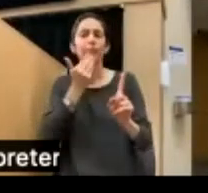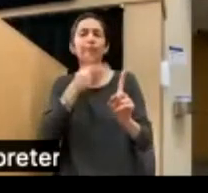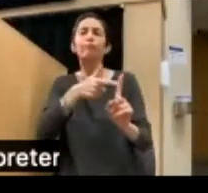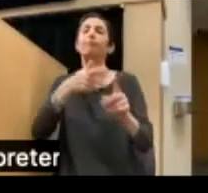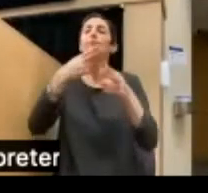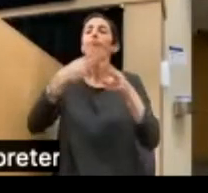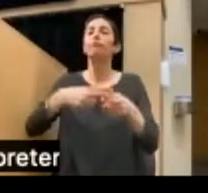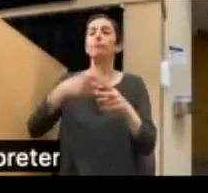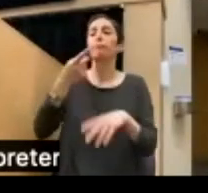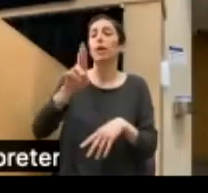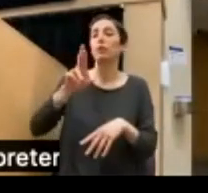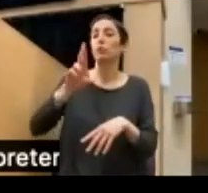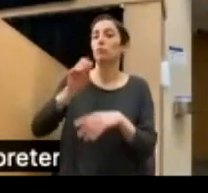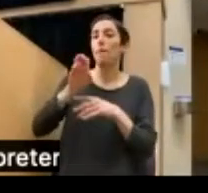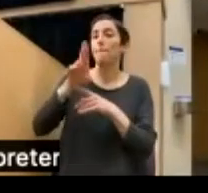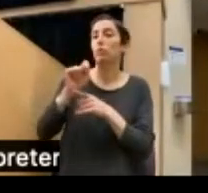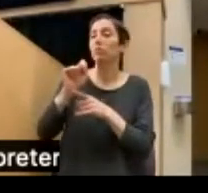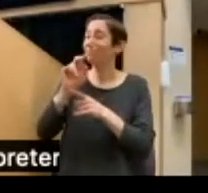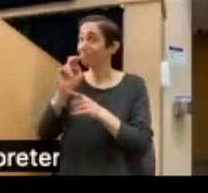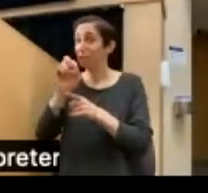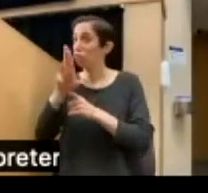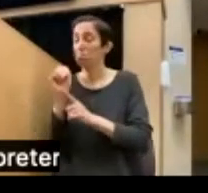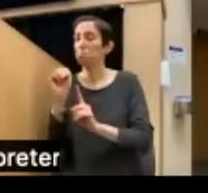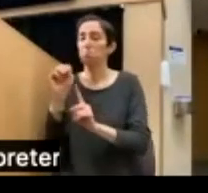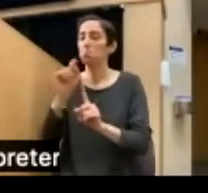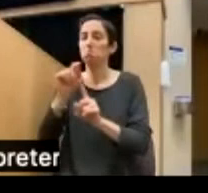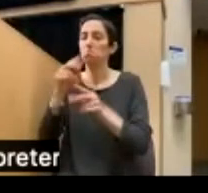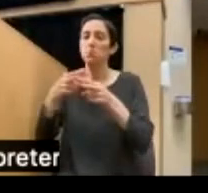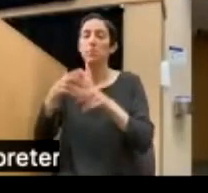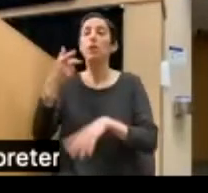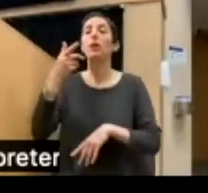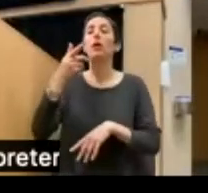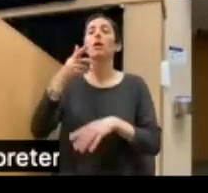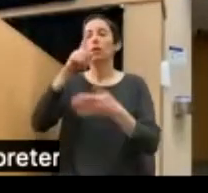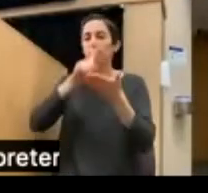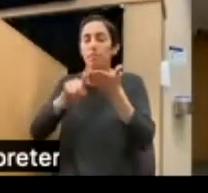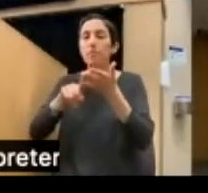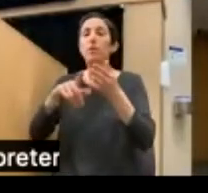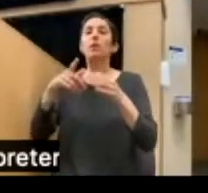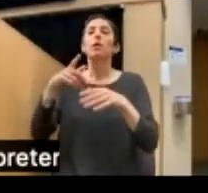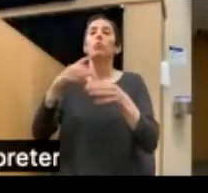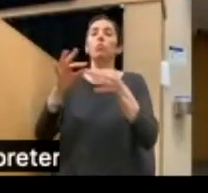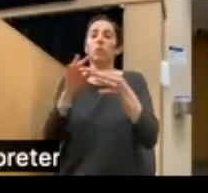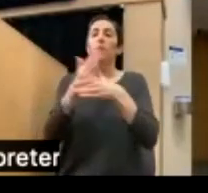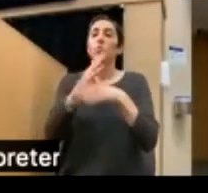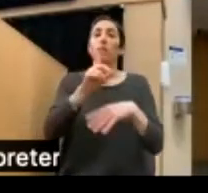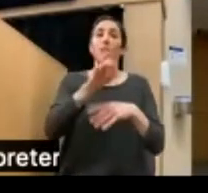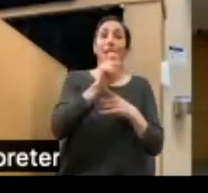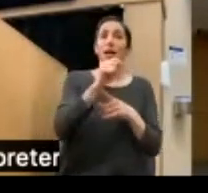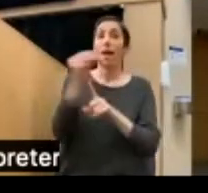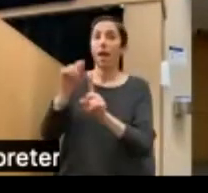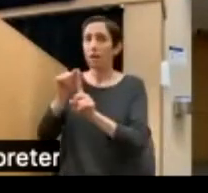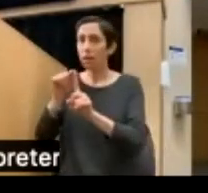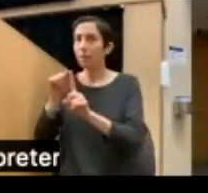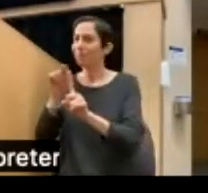Robert Merriam was studying the relationship between diet and heart health. And so he designed this very